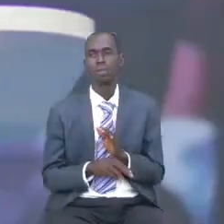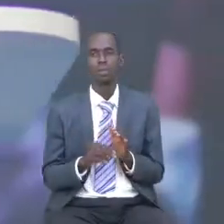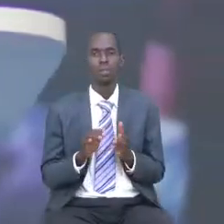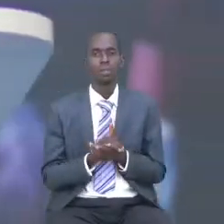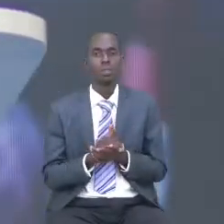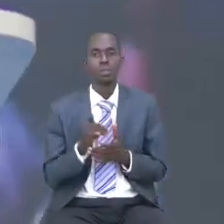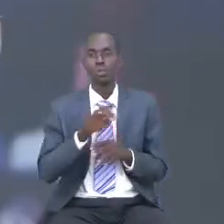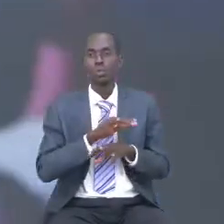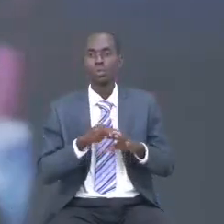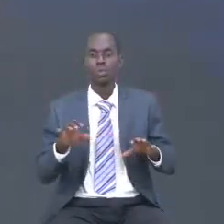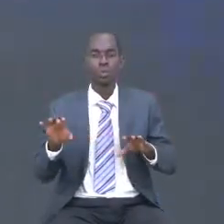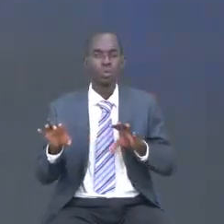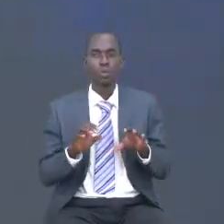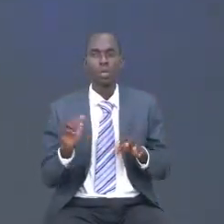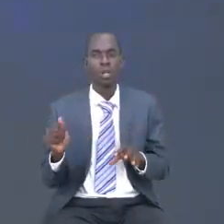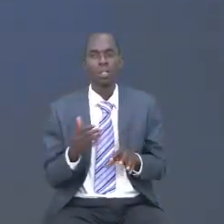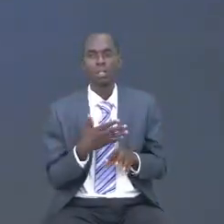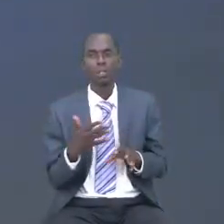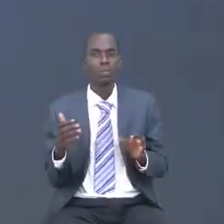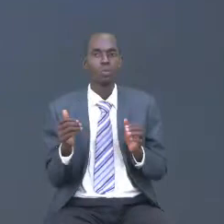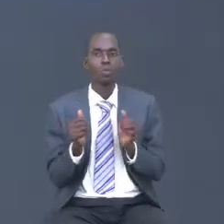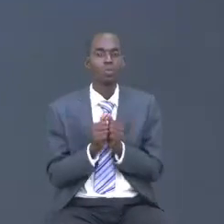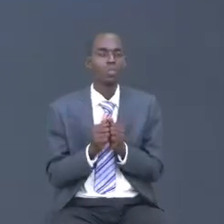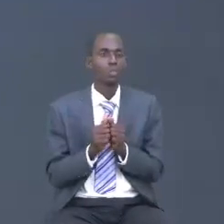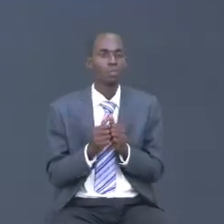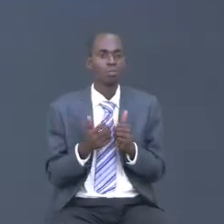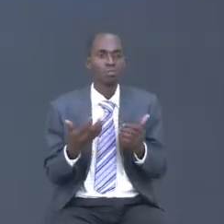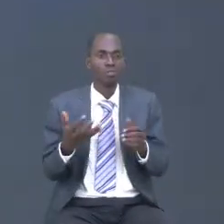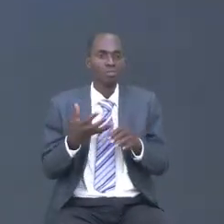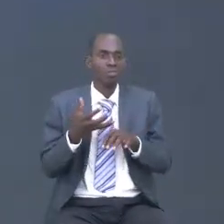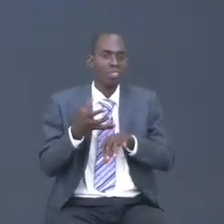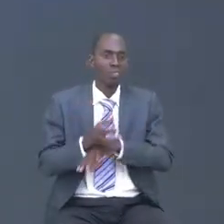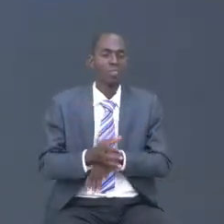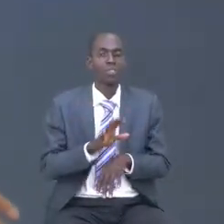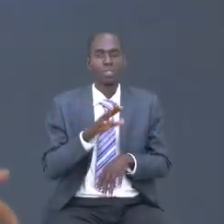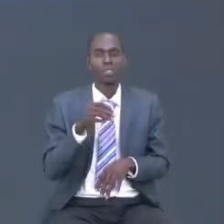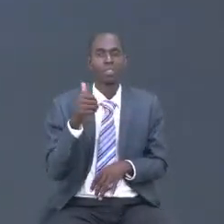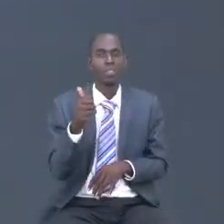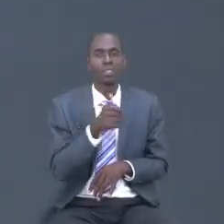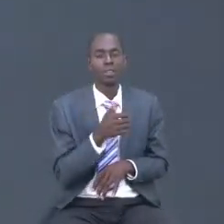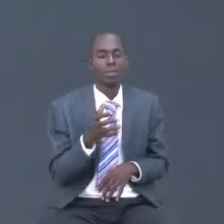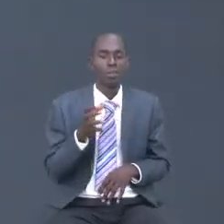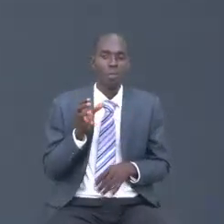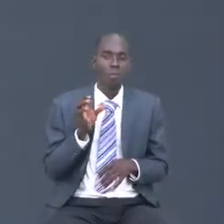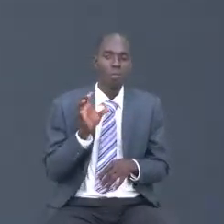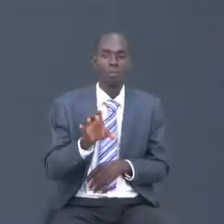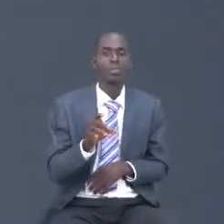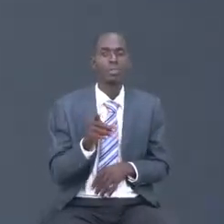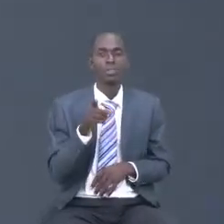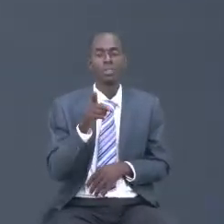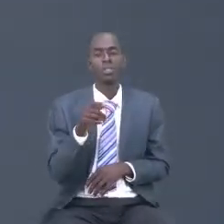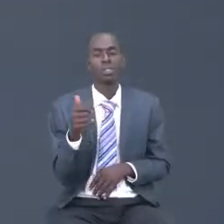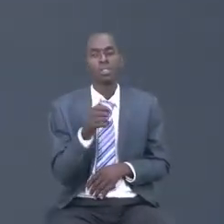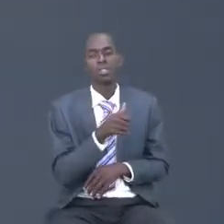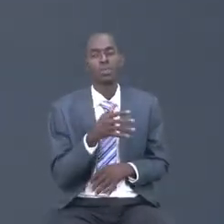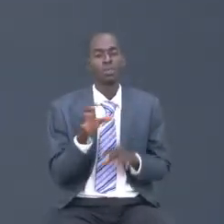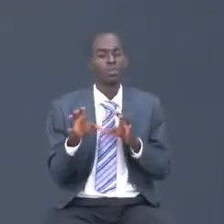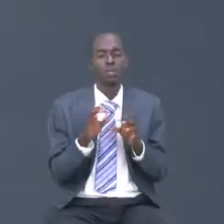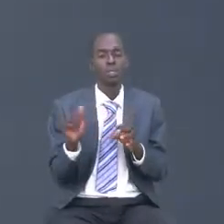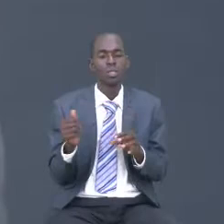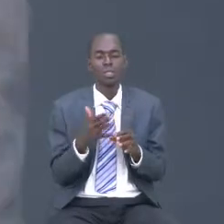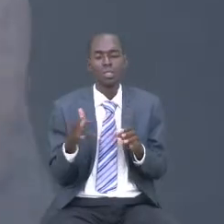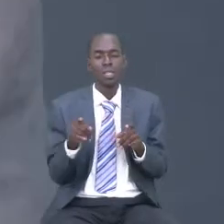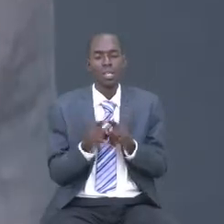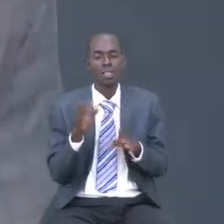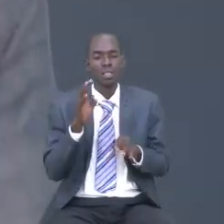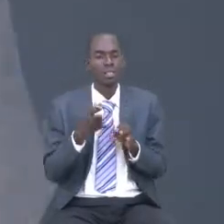And you don't do anything dragging yourself. You don't do anything as if there's no breath